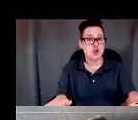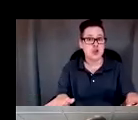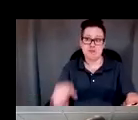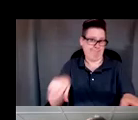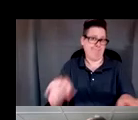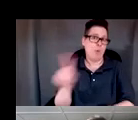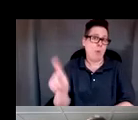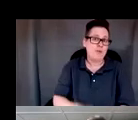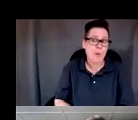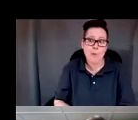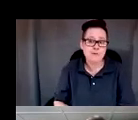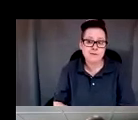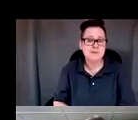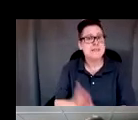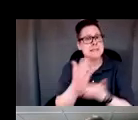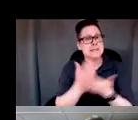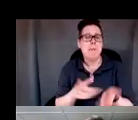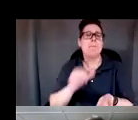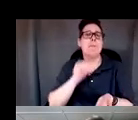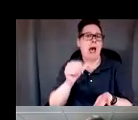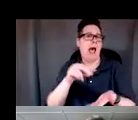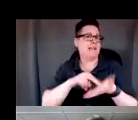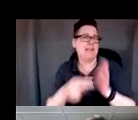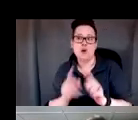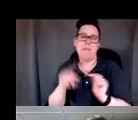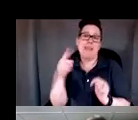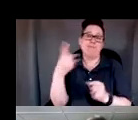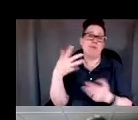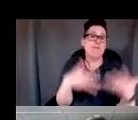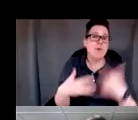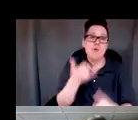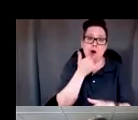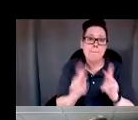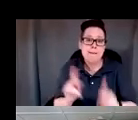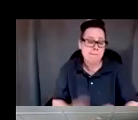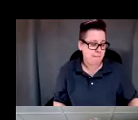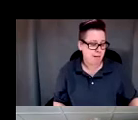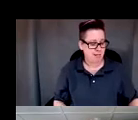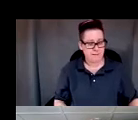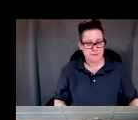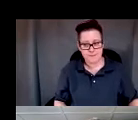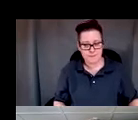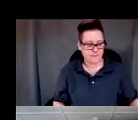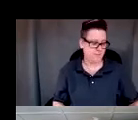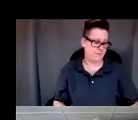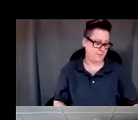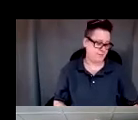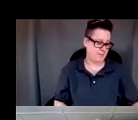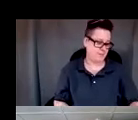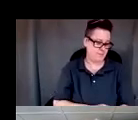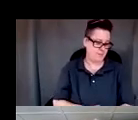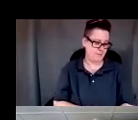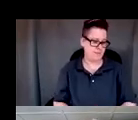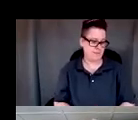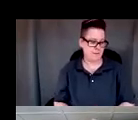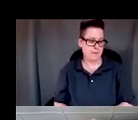was that, some of them are not intentional. Sometimes it's just hanging out with the wrong person. I'm going to show you some data from our area. I know